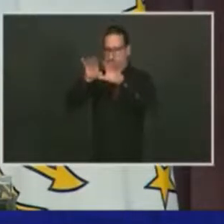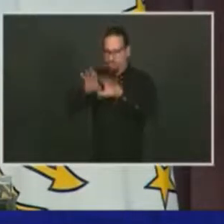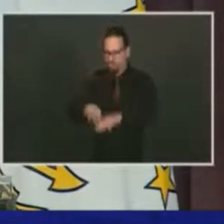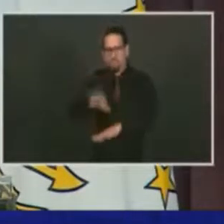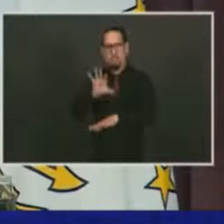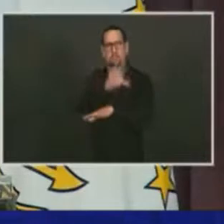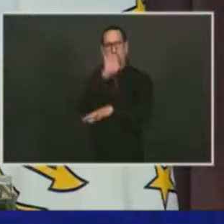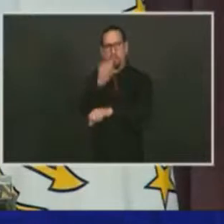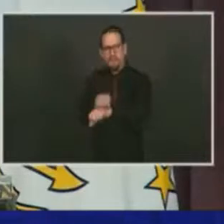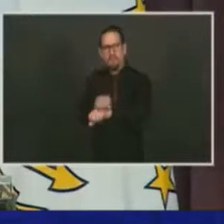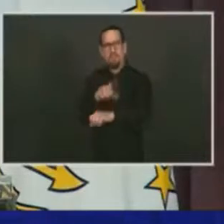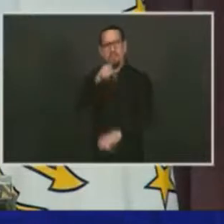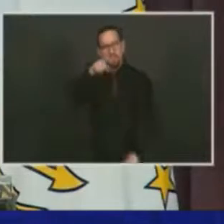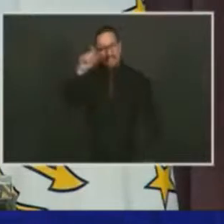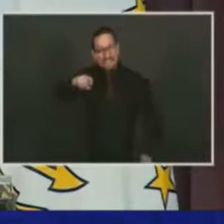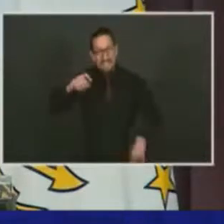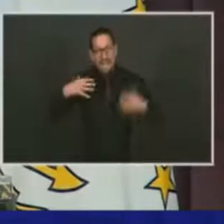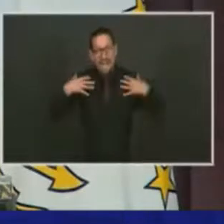Portal.ri.gov.